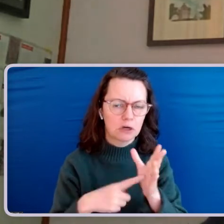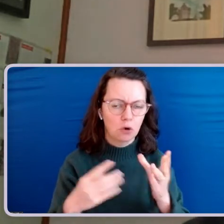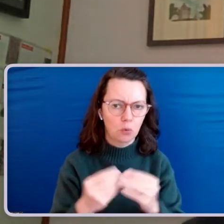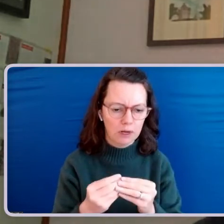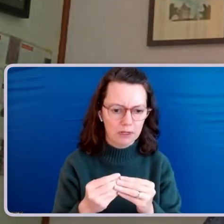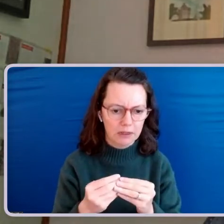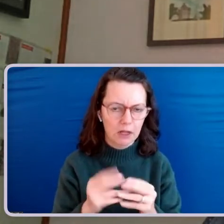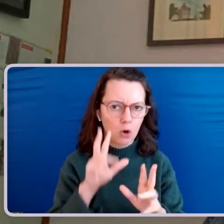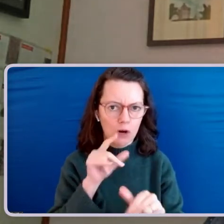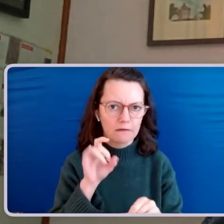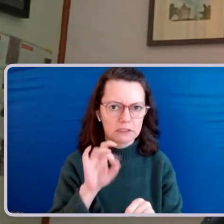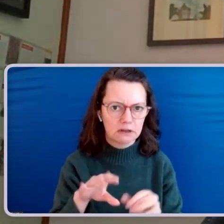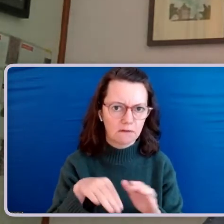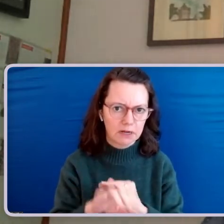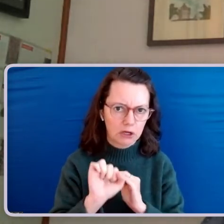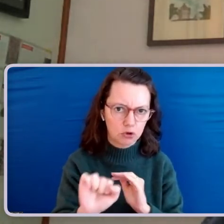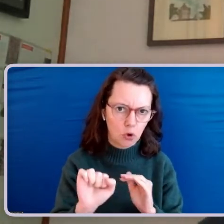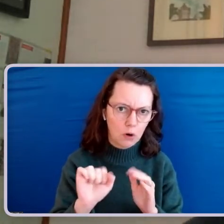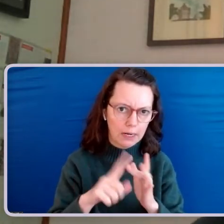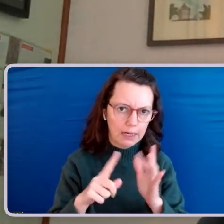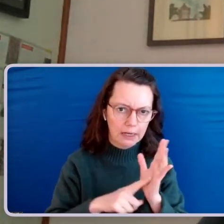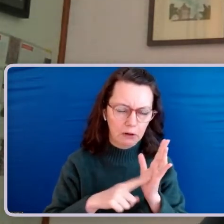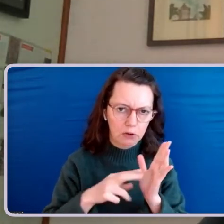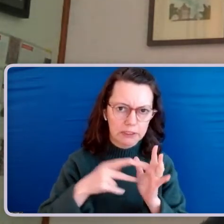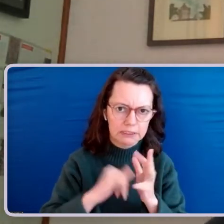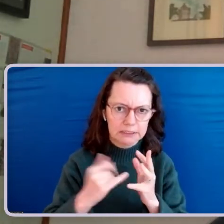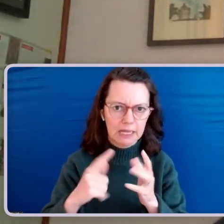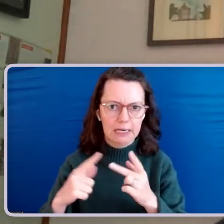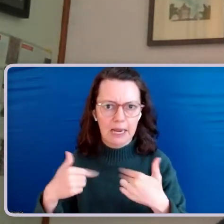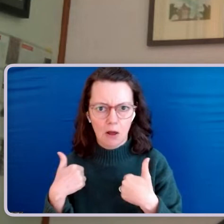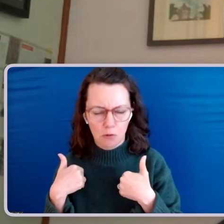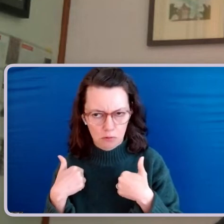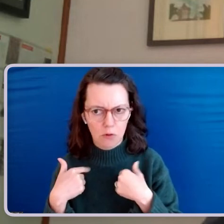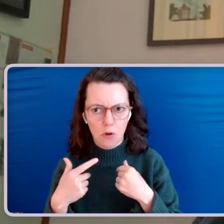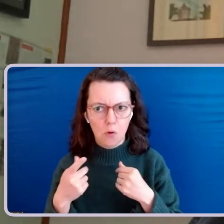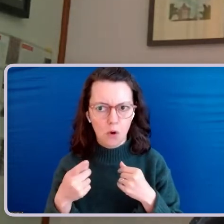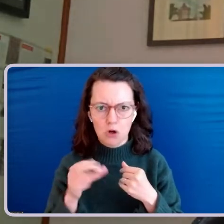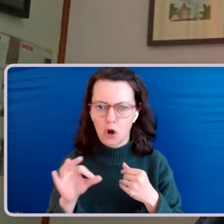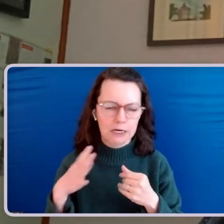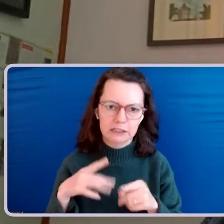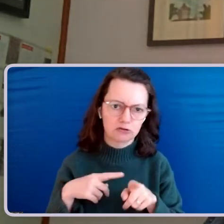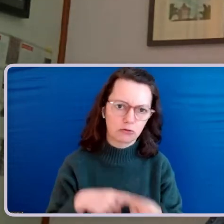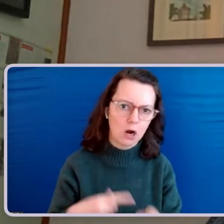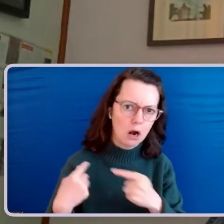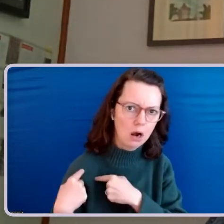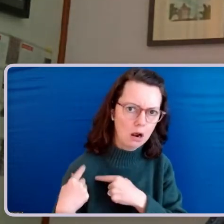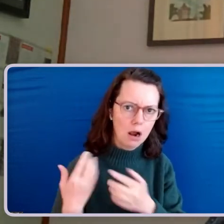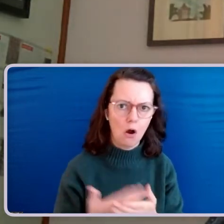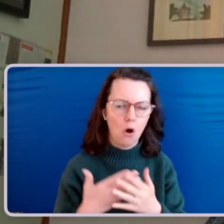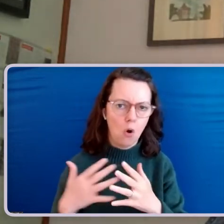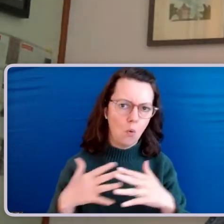yourself in your wellness and your health that doesn't have to rely on Western